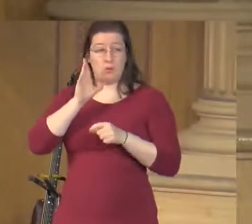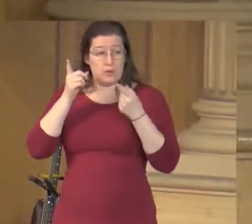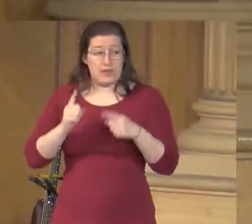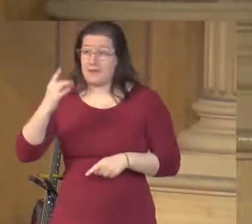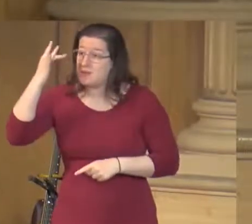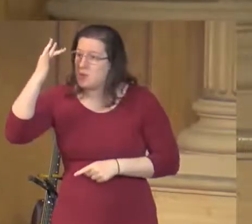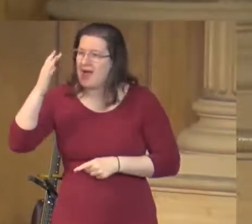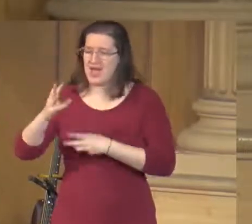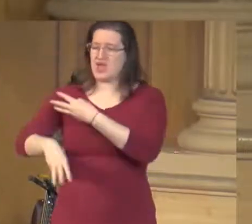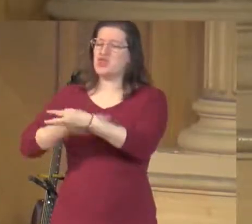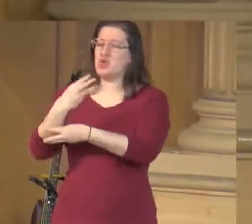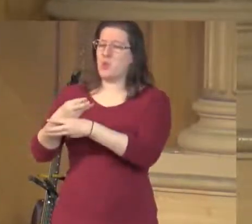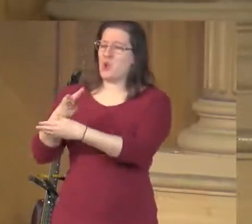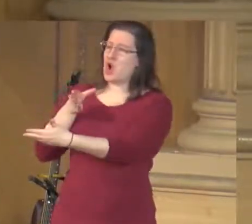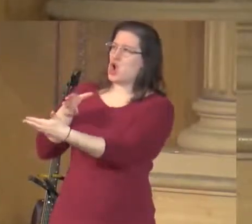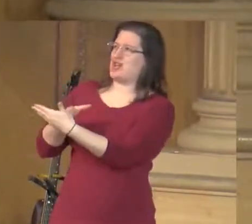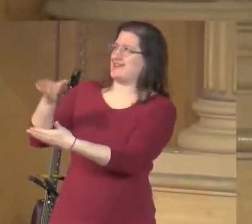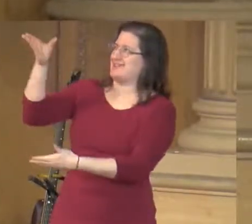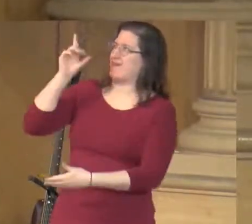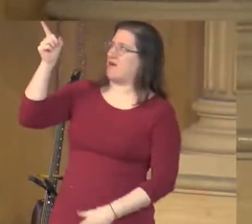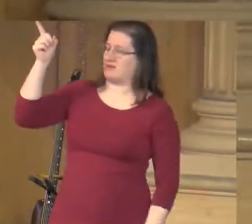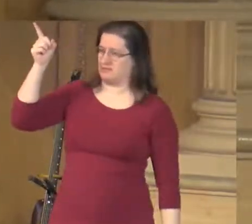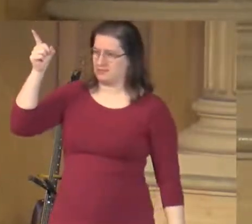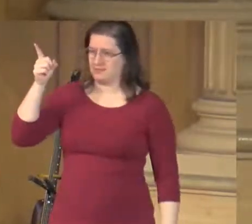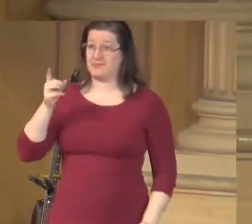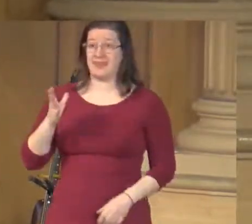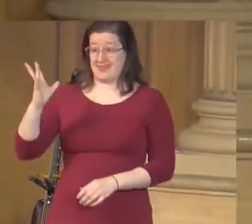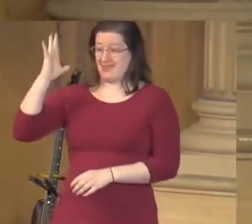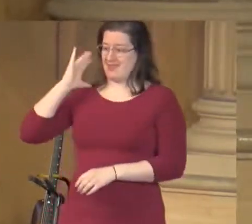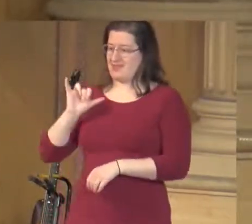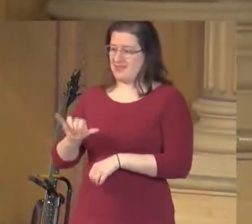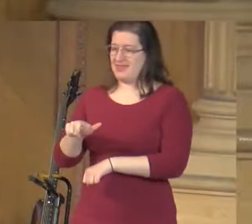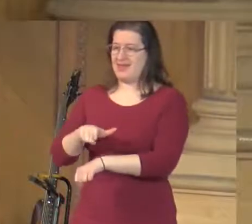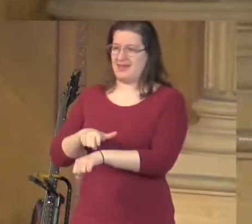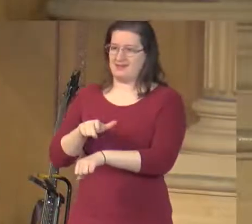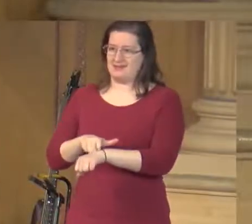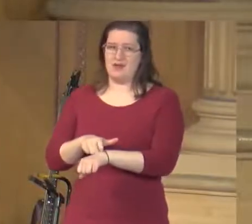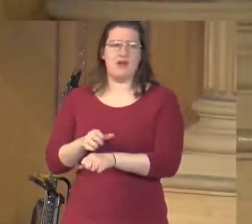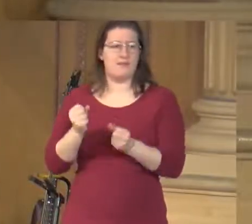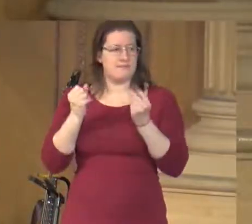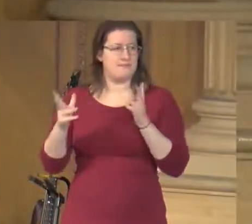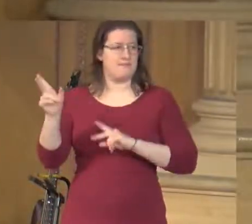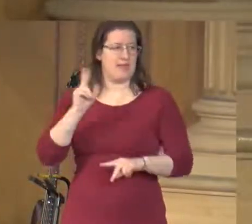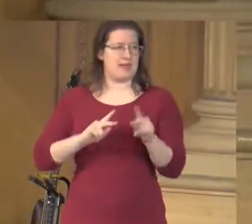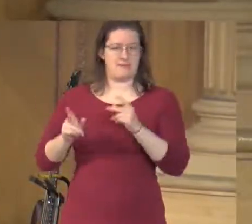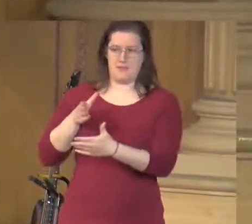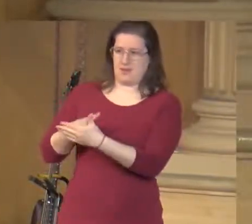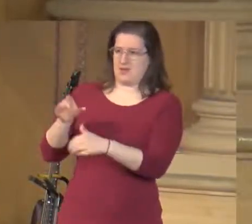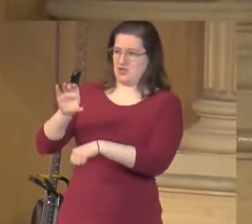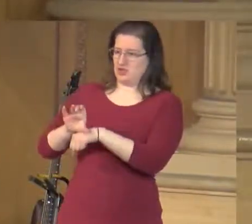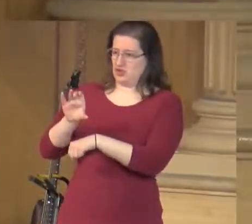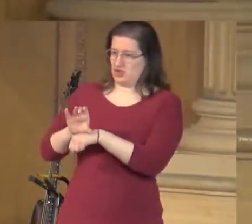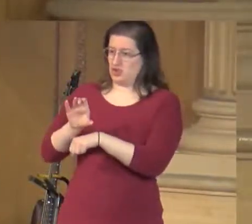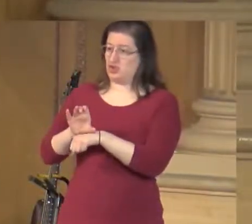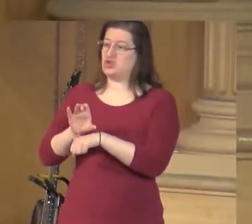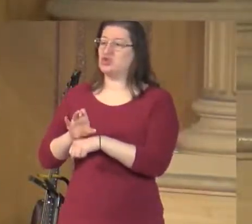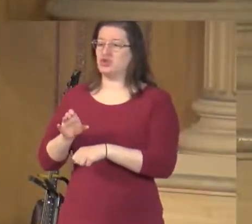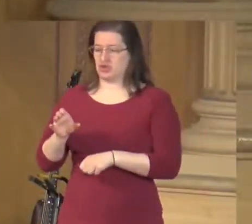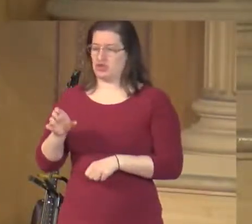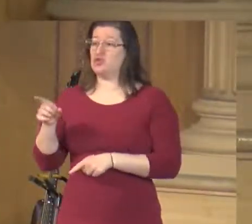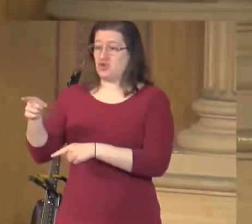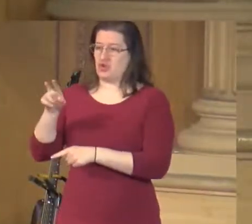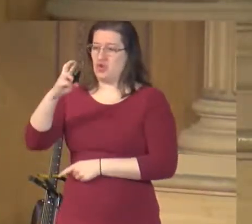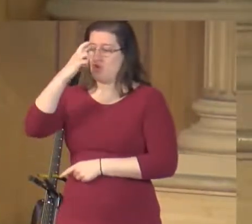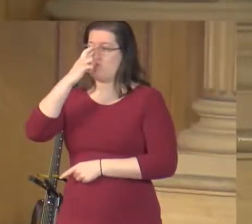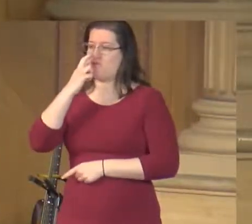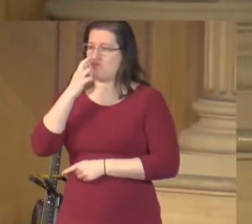There was persecution growing against the church. There was a great persecution that was about to break out. Christians were going to be blamed for burning Rome, and then many of